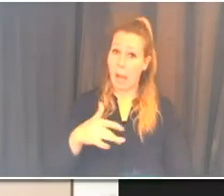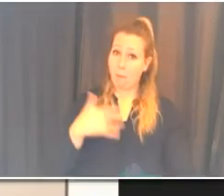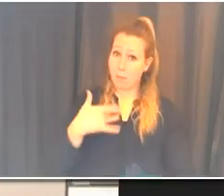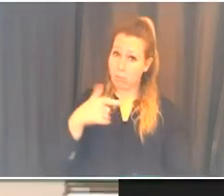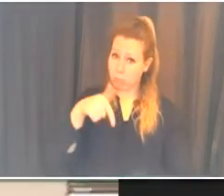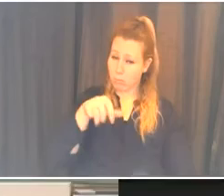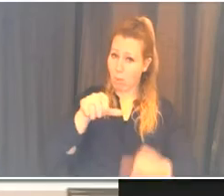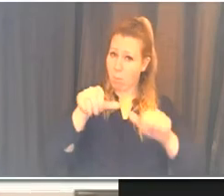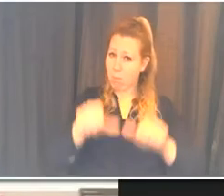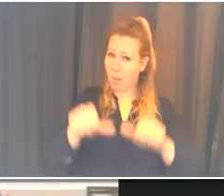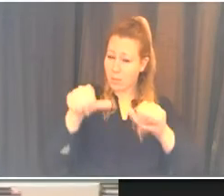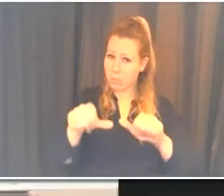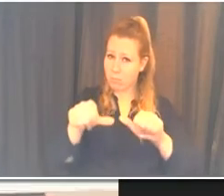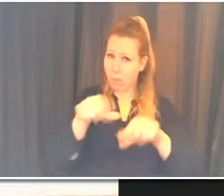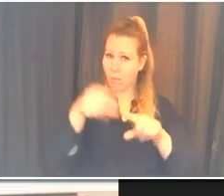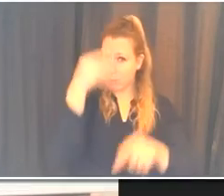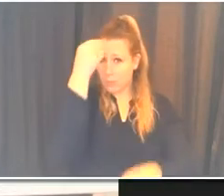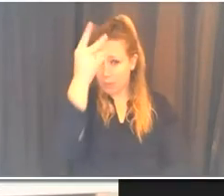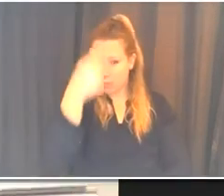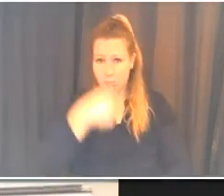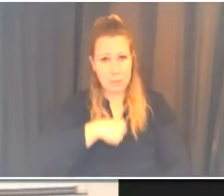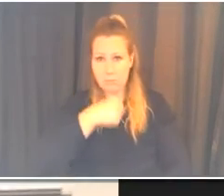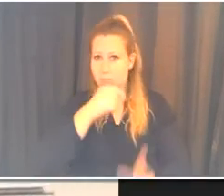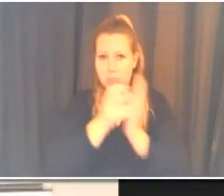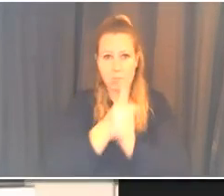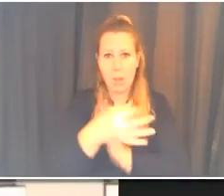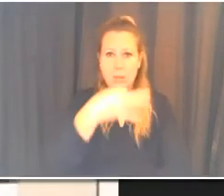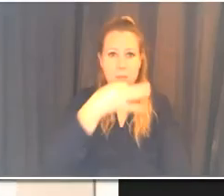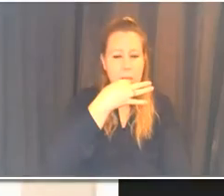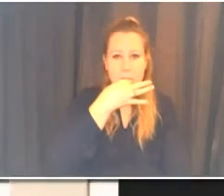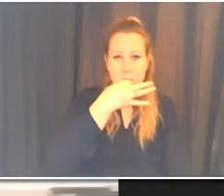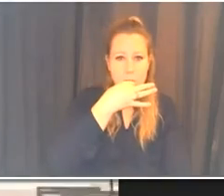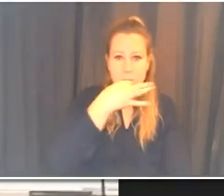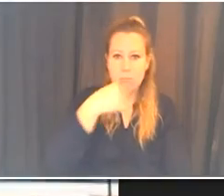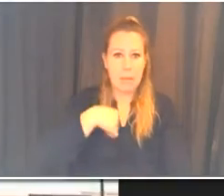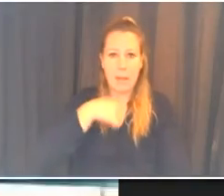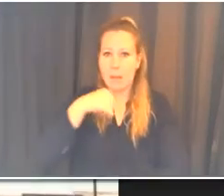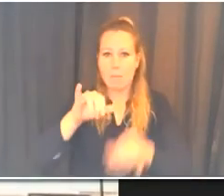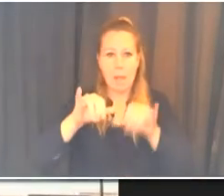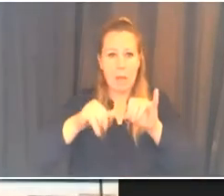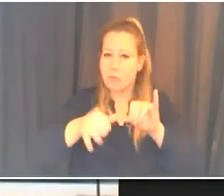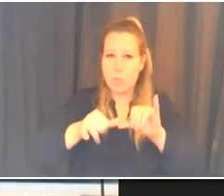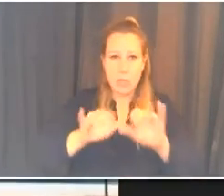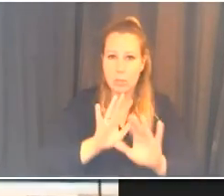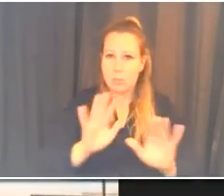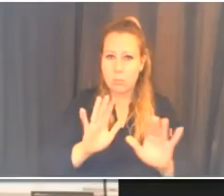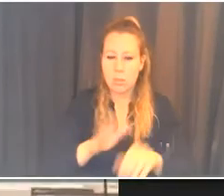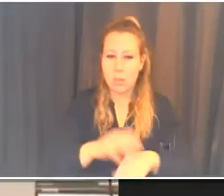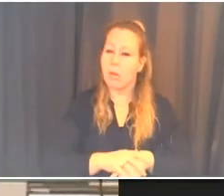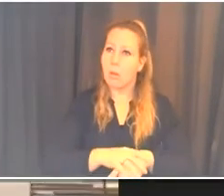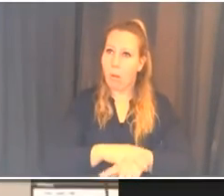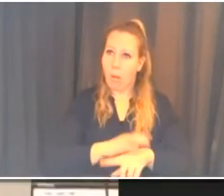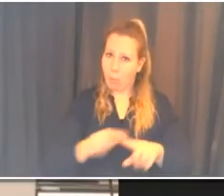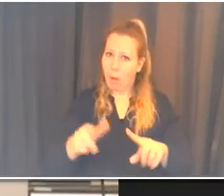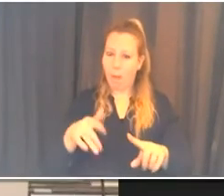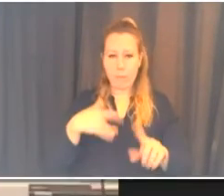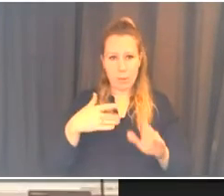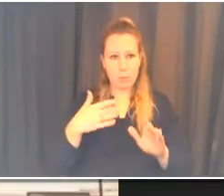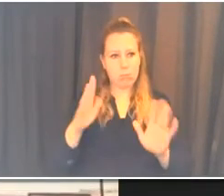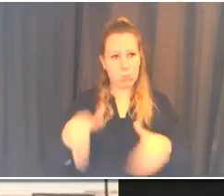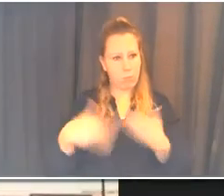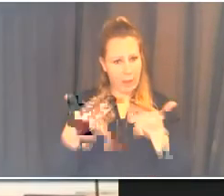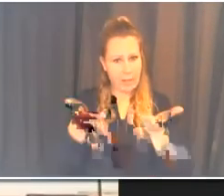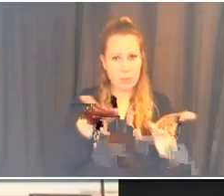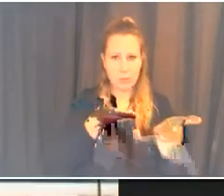YouTube I had to put it in place so we educate the community or we or our our right now is